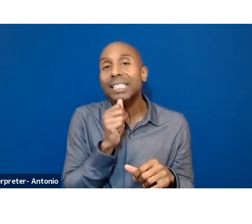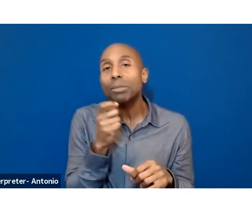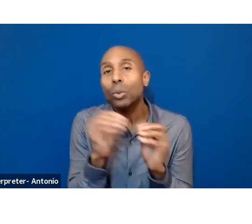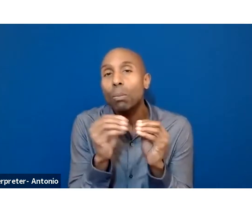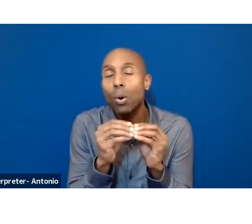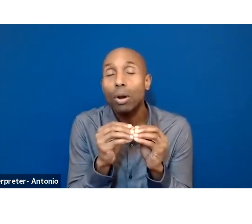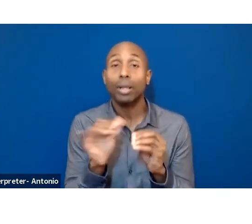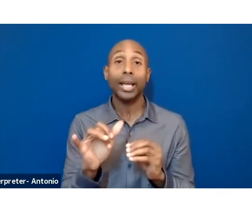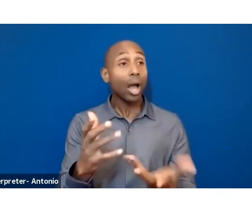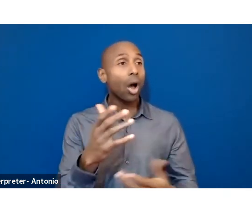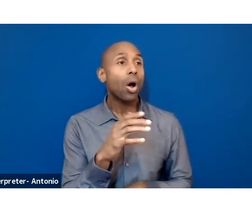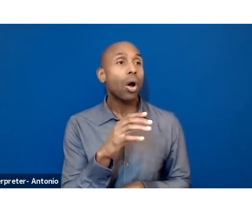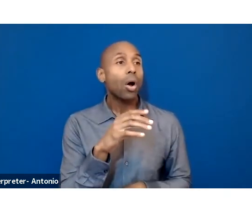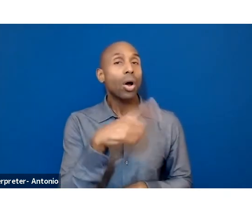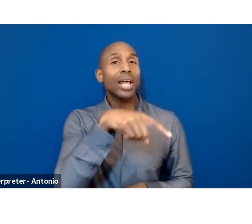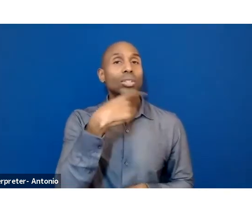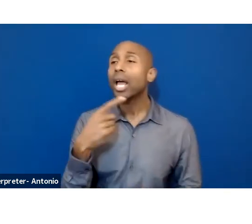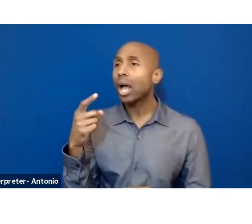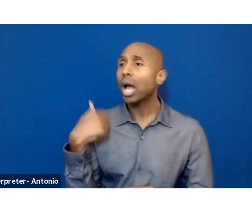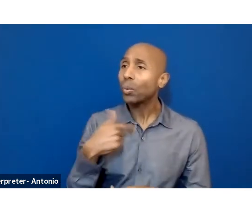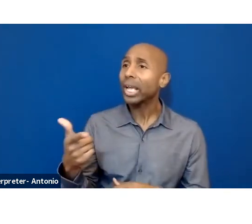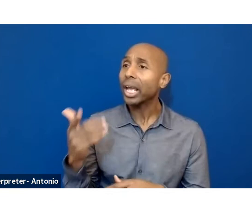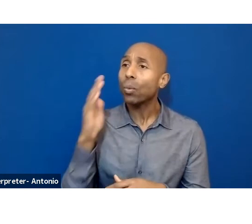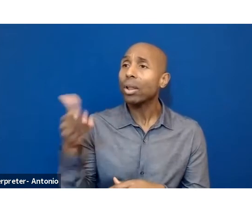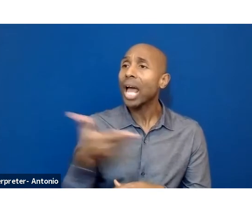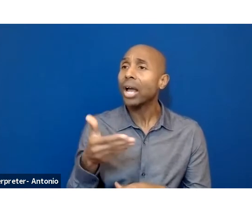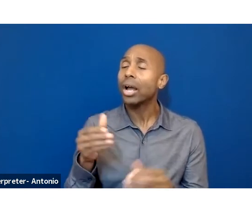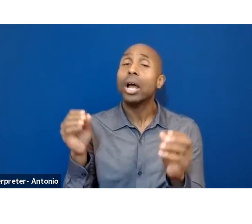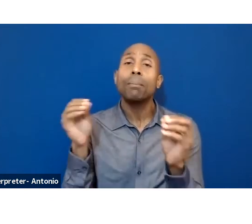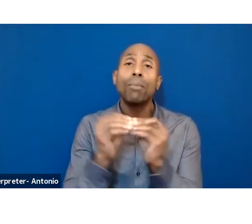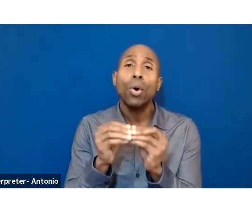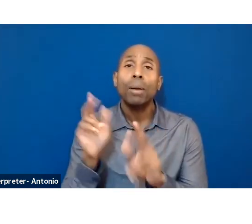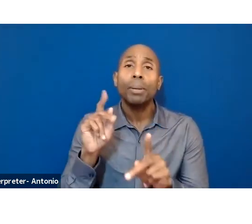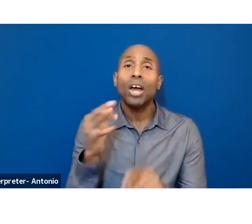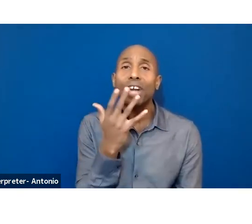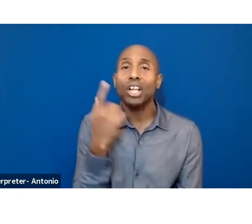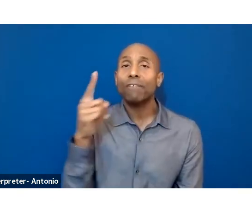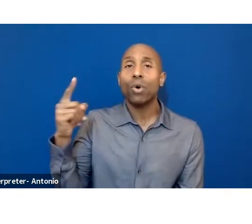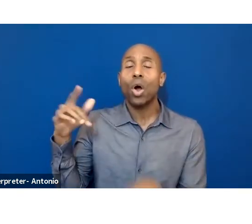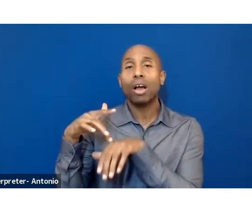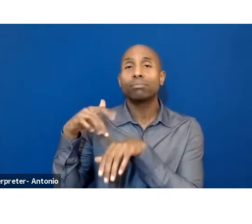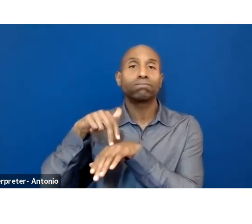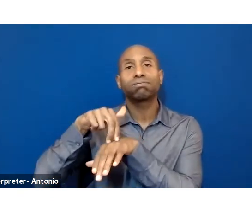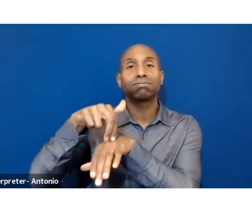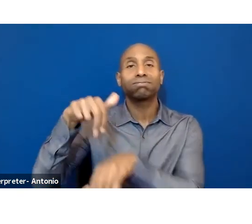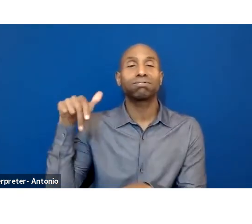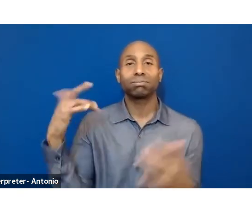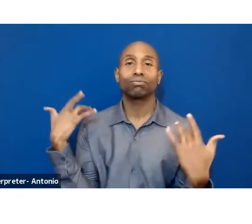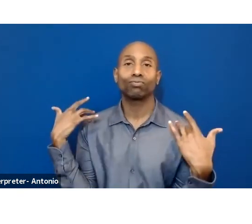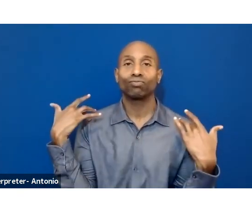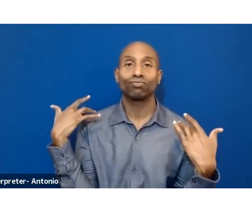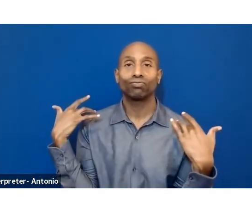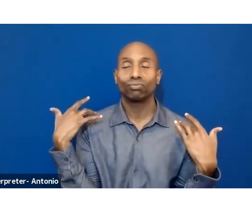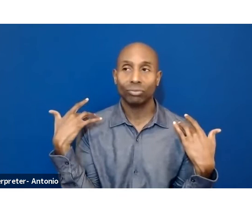people of color on the runway doesn't actually change the fact that 1.6 million garment workers are